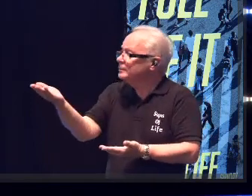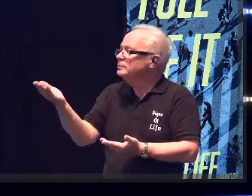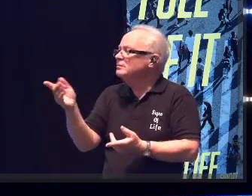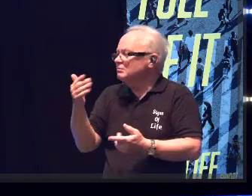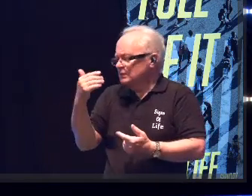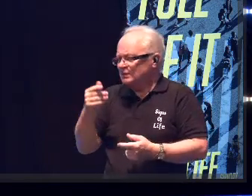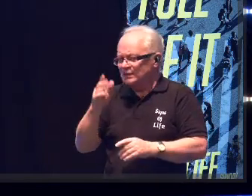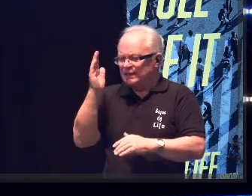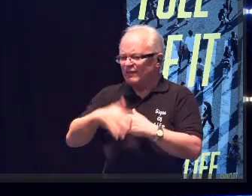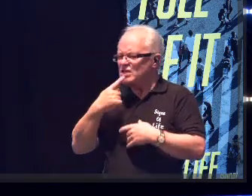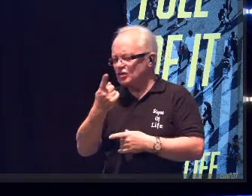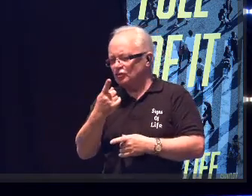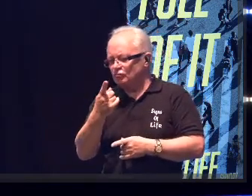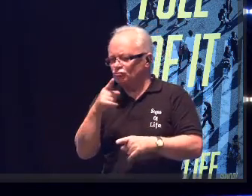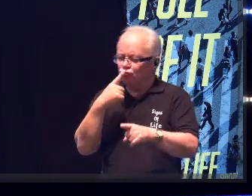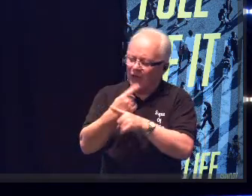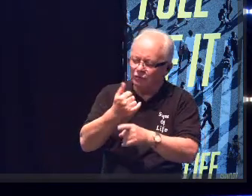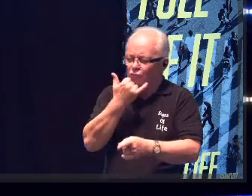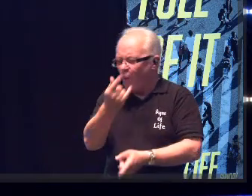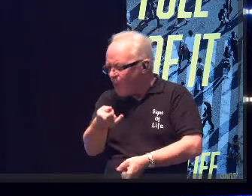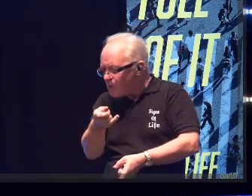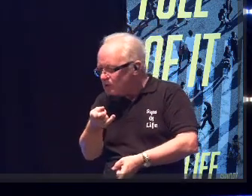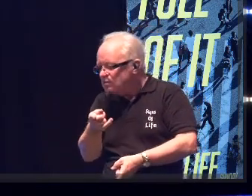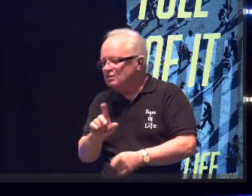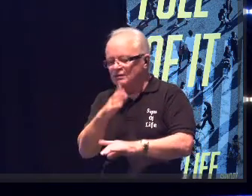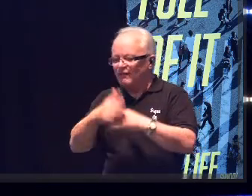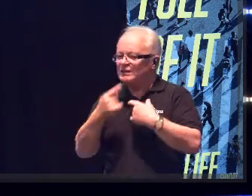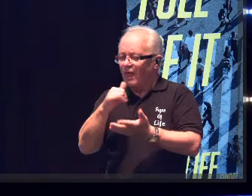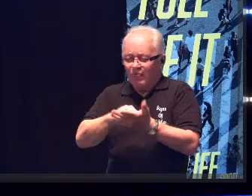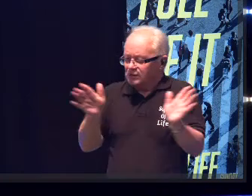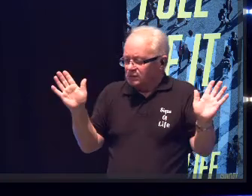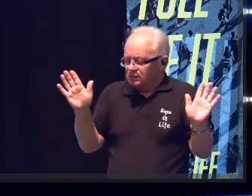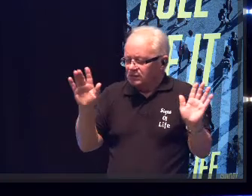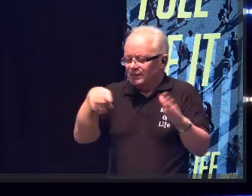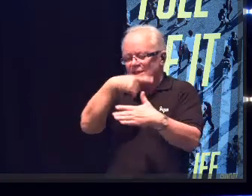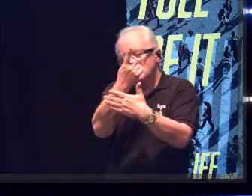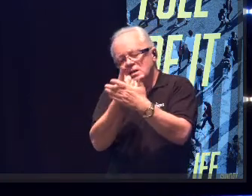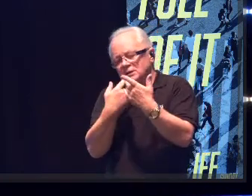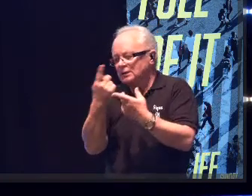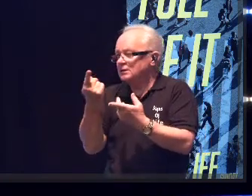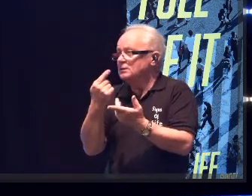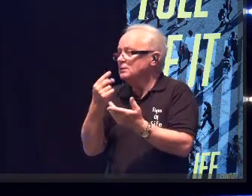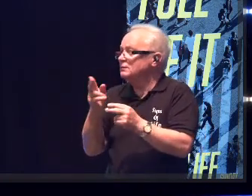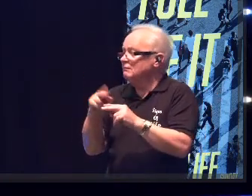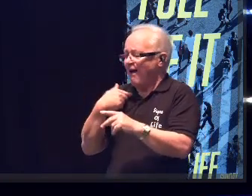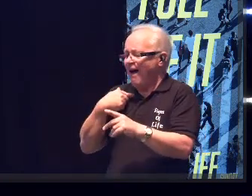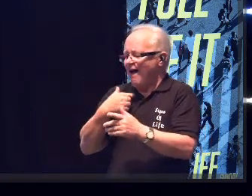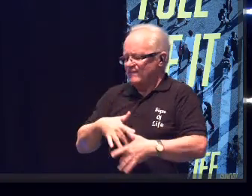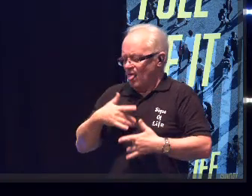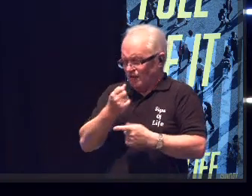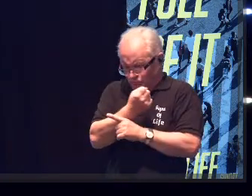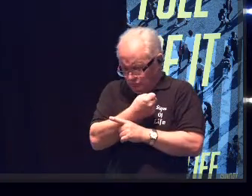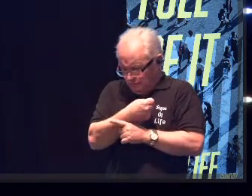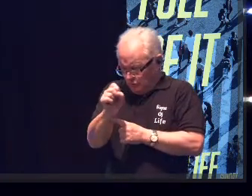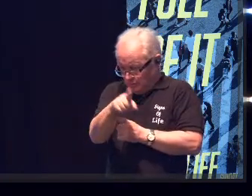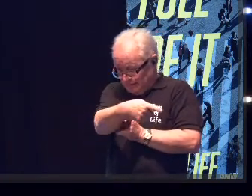He didn't excuse their actions. He didn't say what they were doing was right. He didn't justify it. He just refused to let